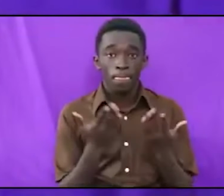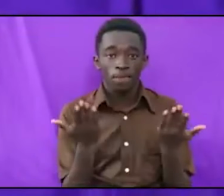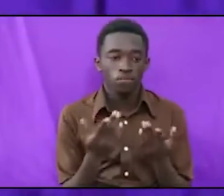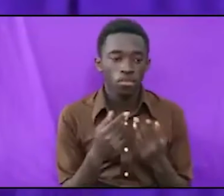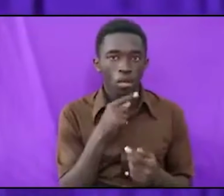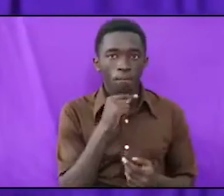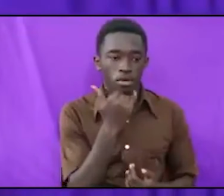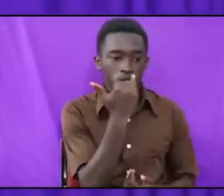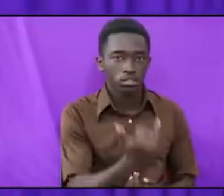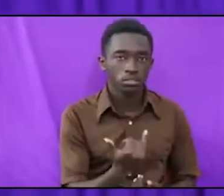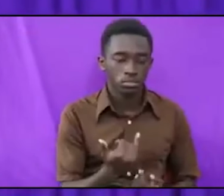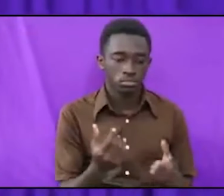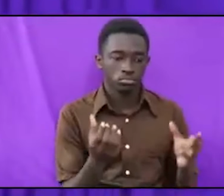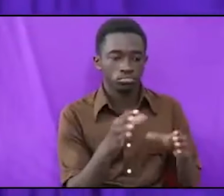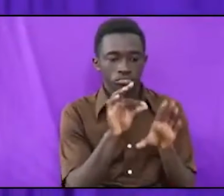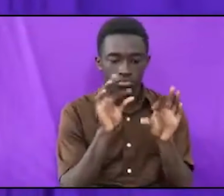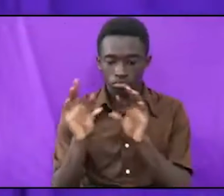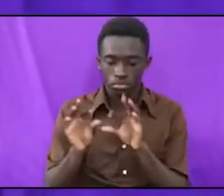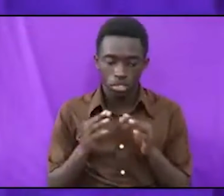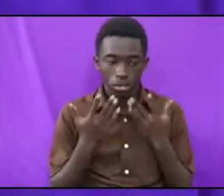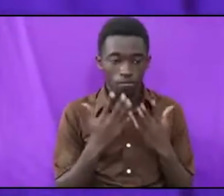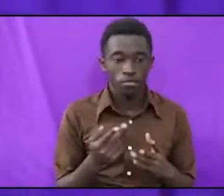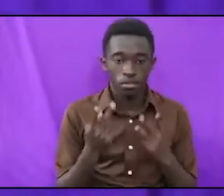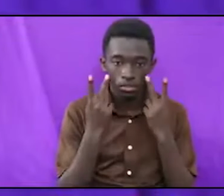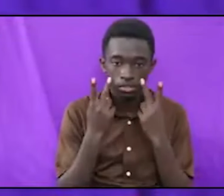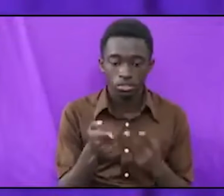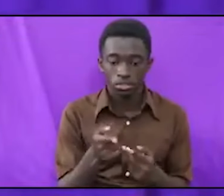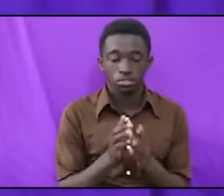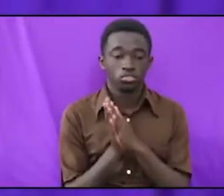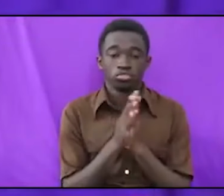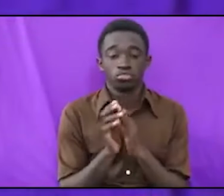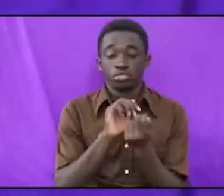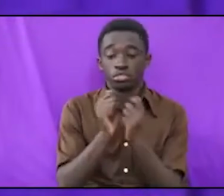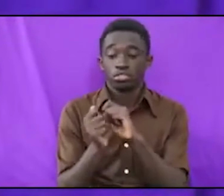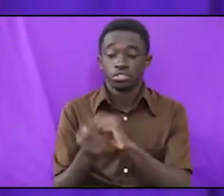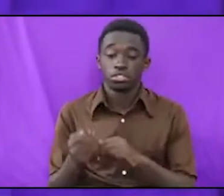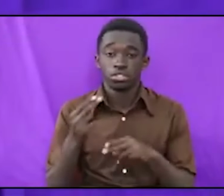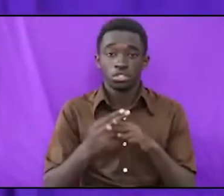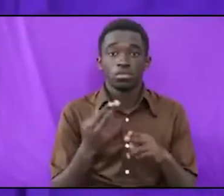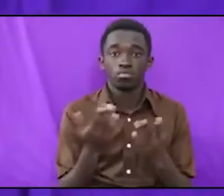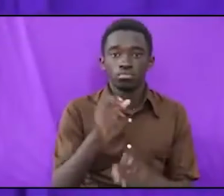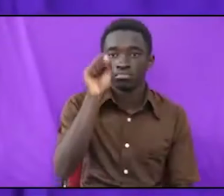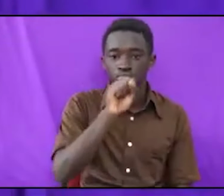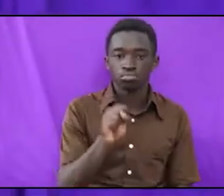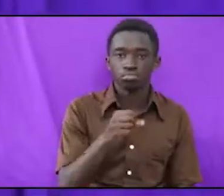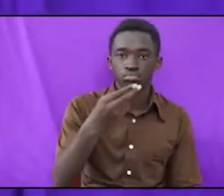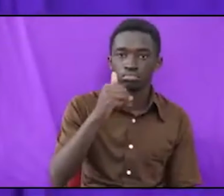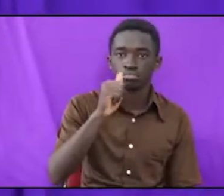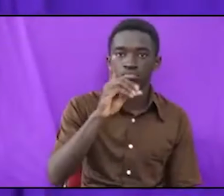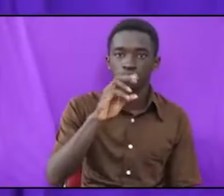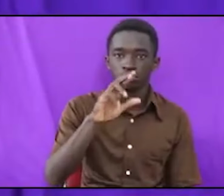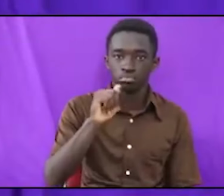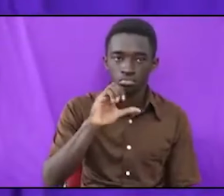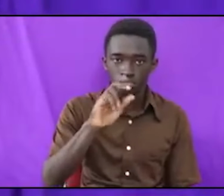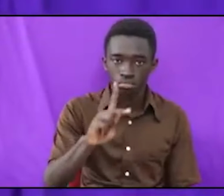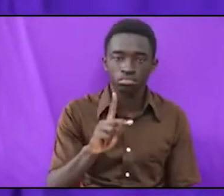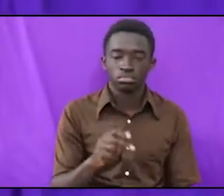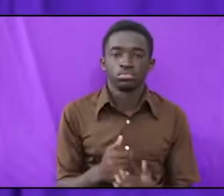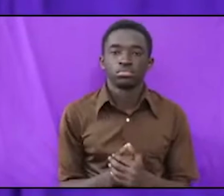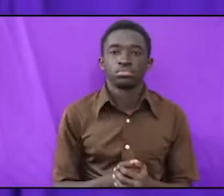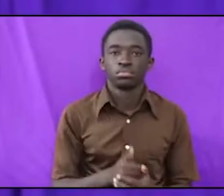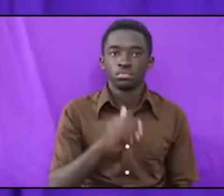the story is given. They are changed names, but basically the Shadrach, Meshach, Abednego, and of course Daniel as the